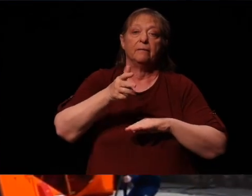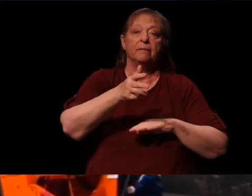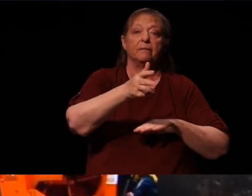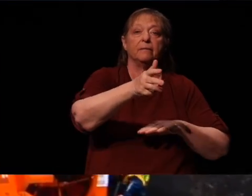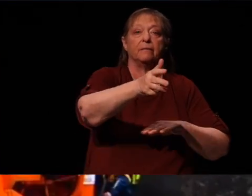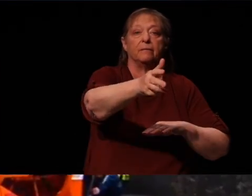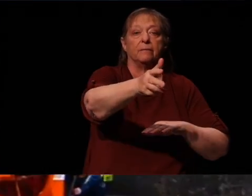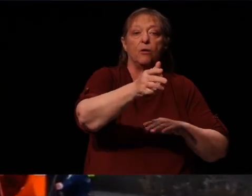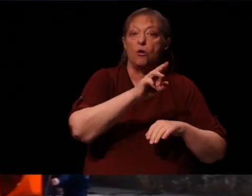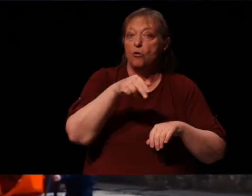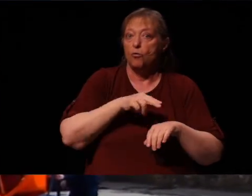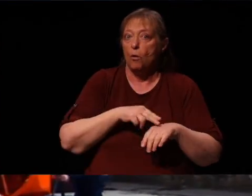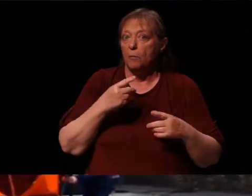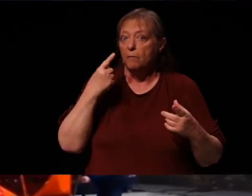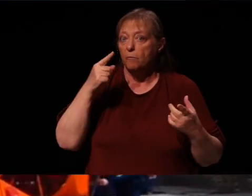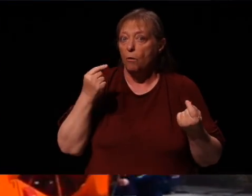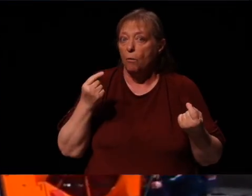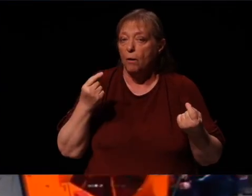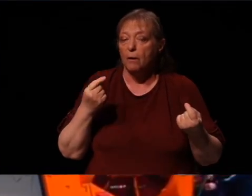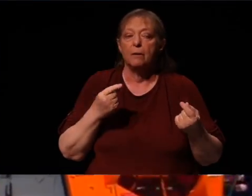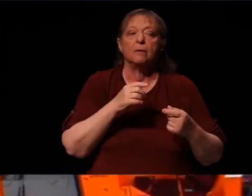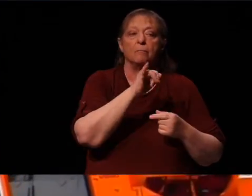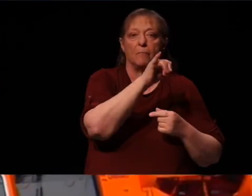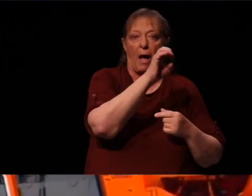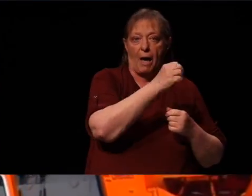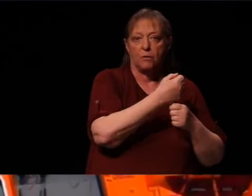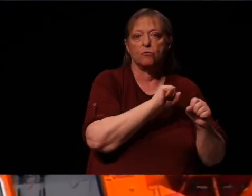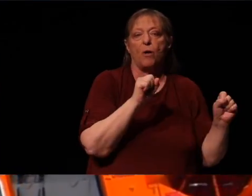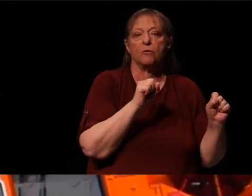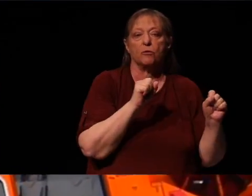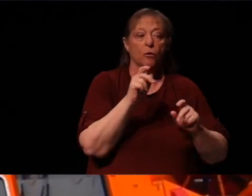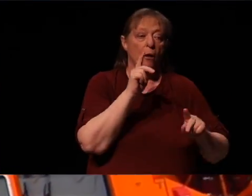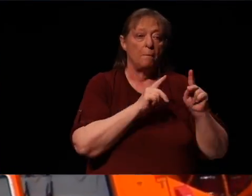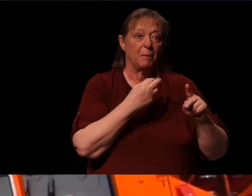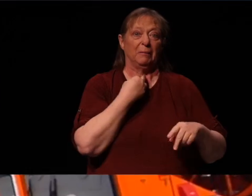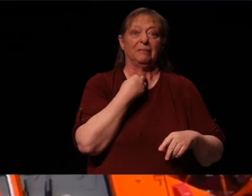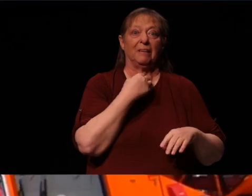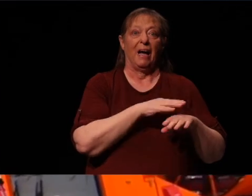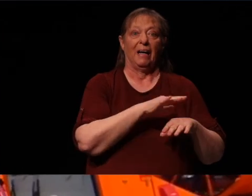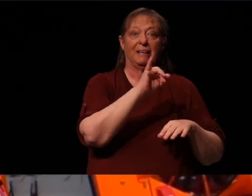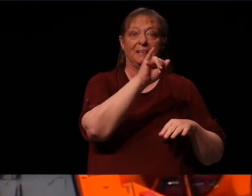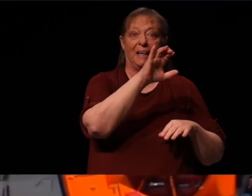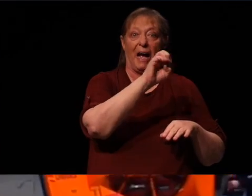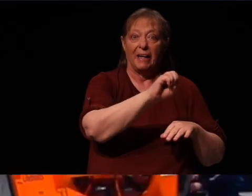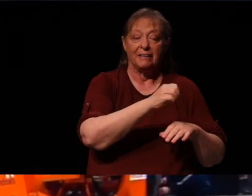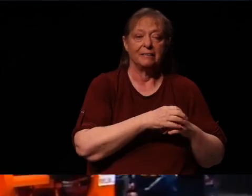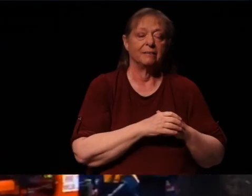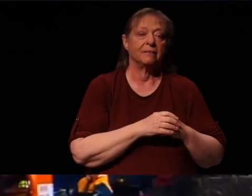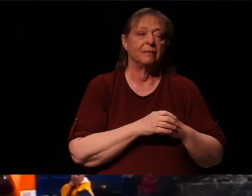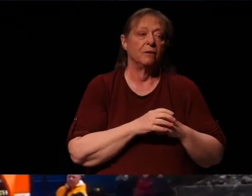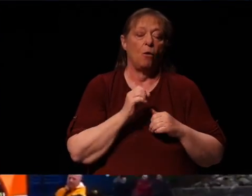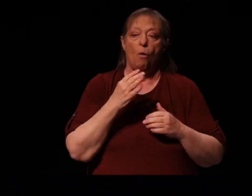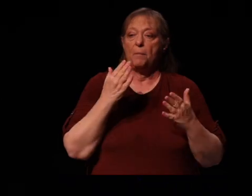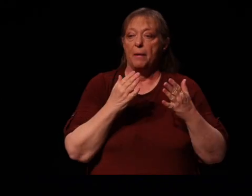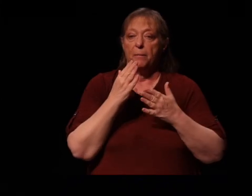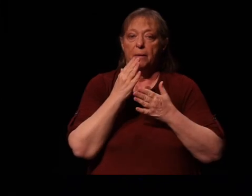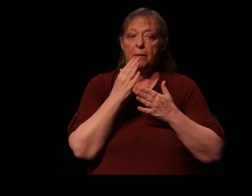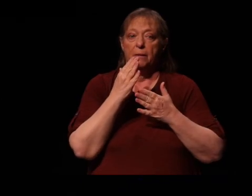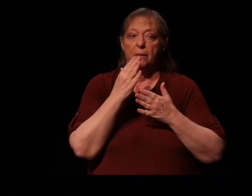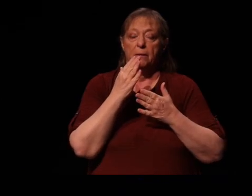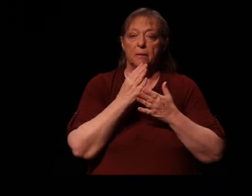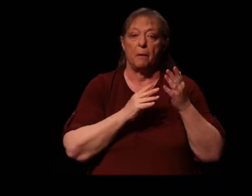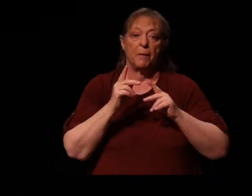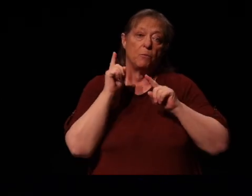land. And what these things are normally used for is for ice rescues. When you get people that are stuck out on the ice,